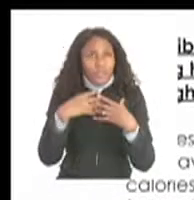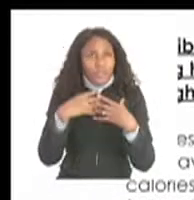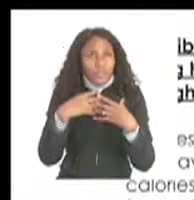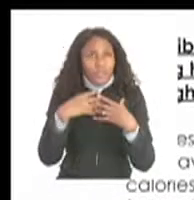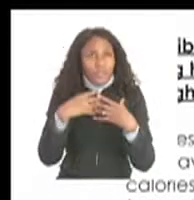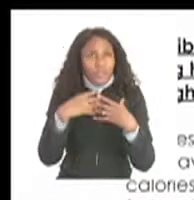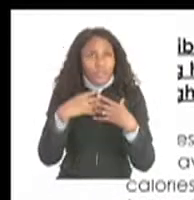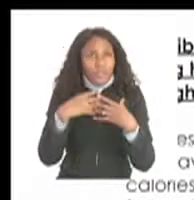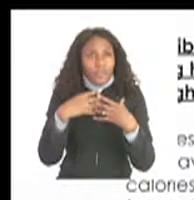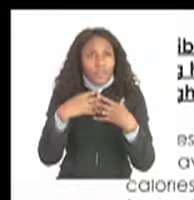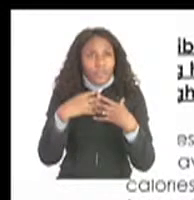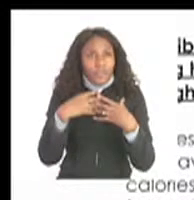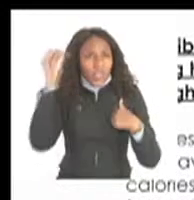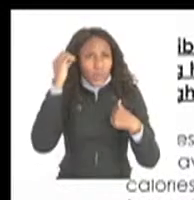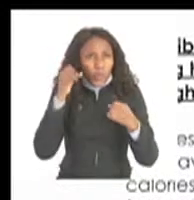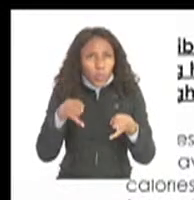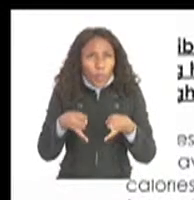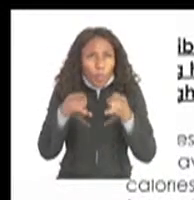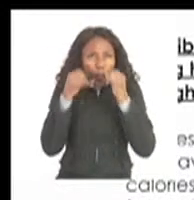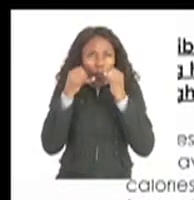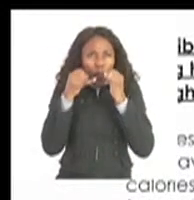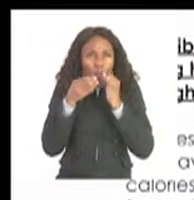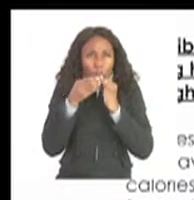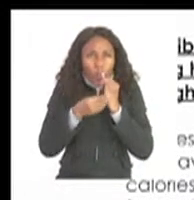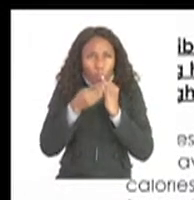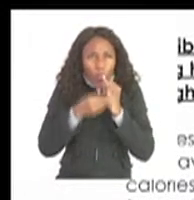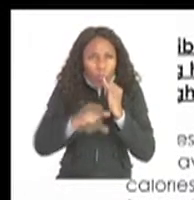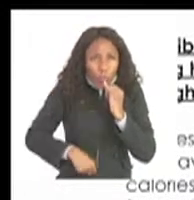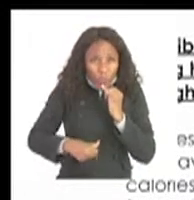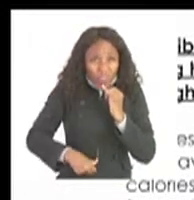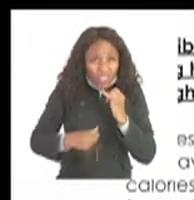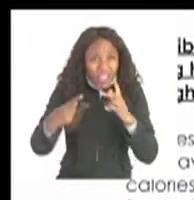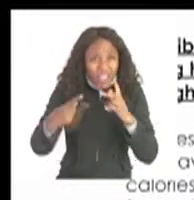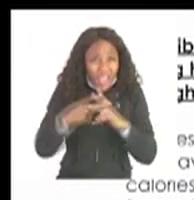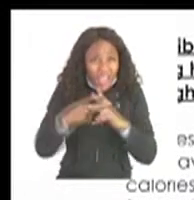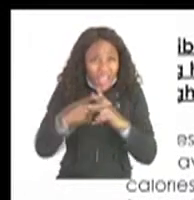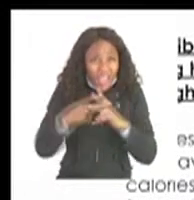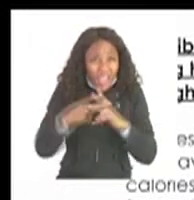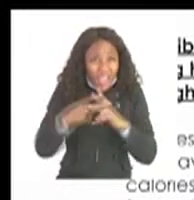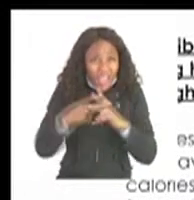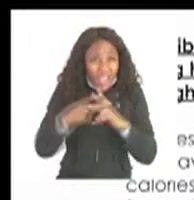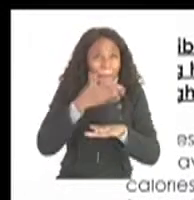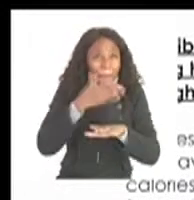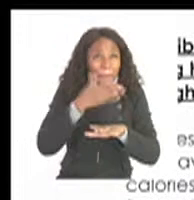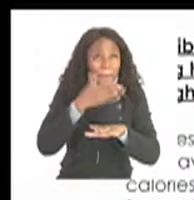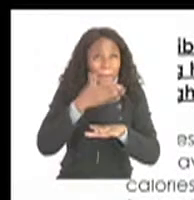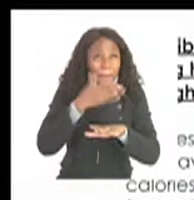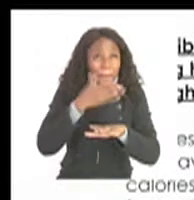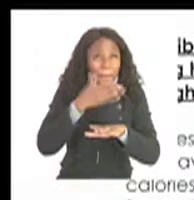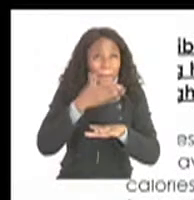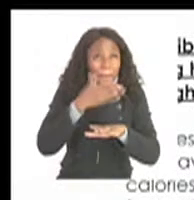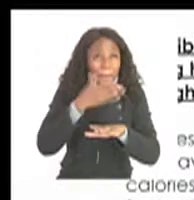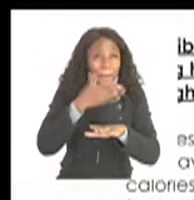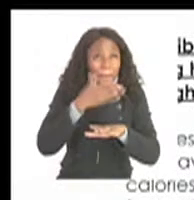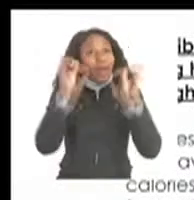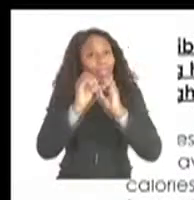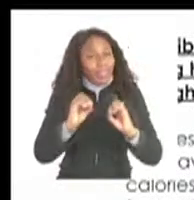that disease that can happen due to lack of energy giving food